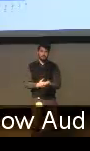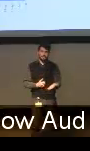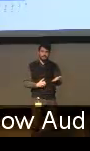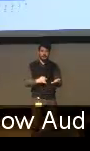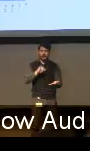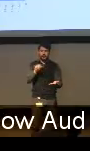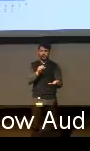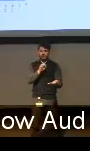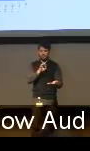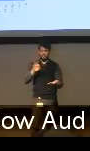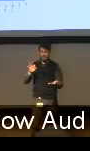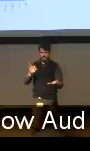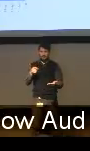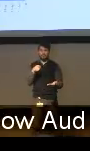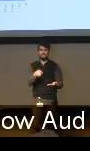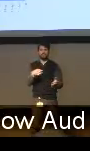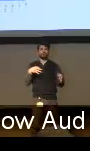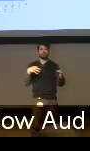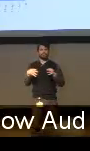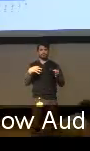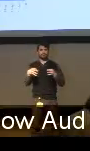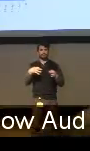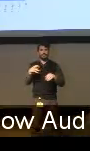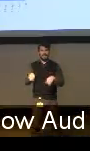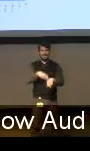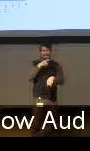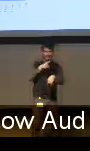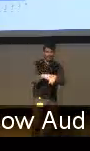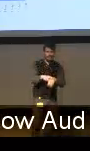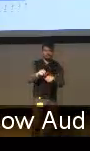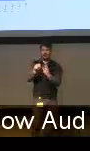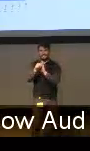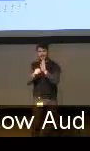to talk you through national and state data.